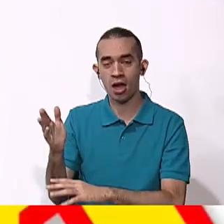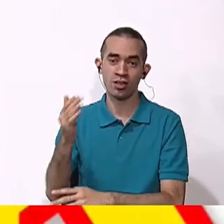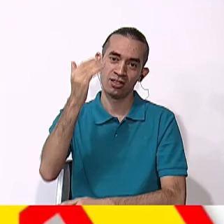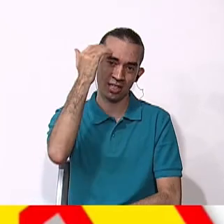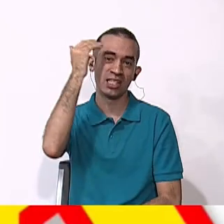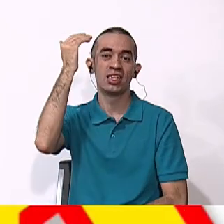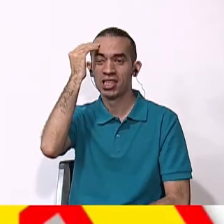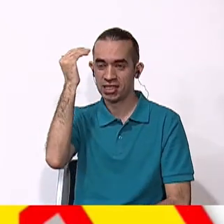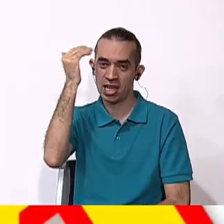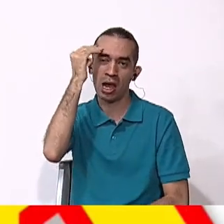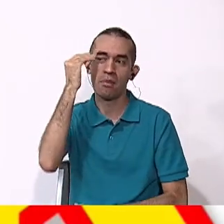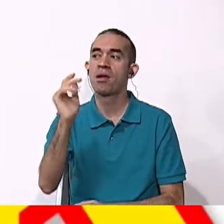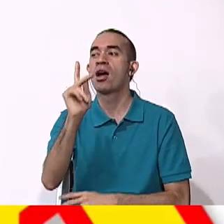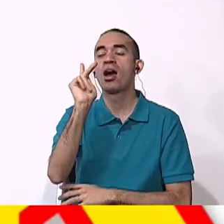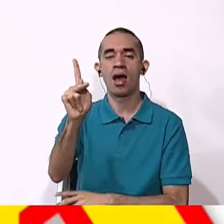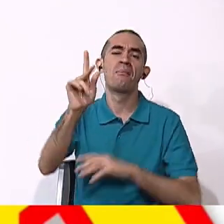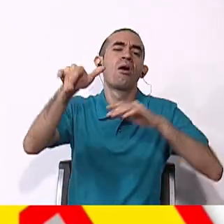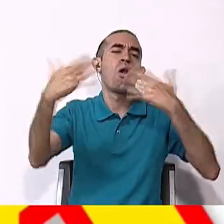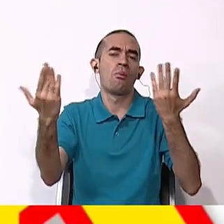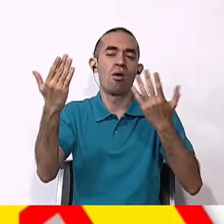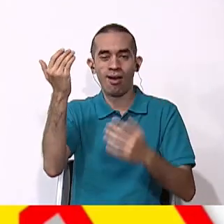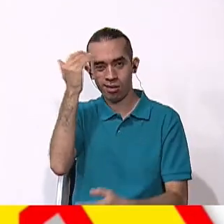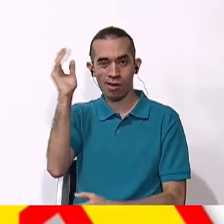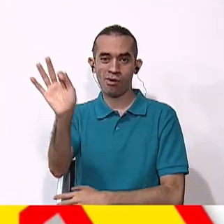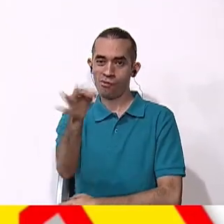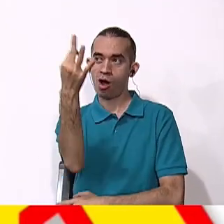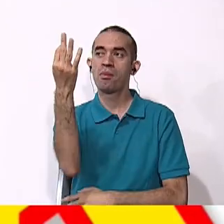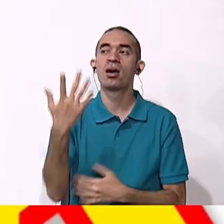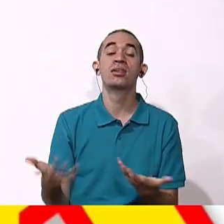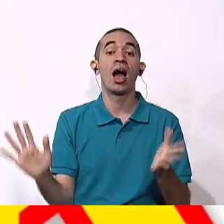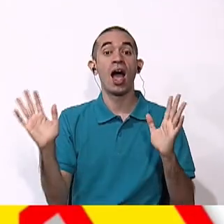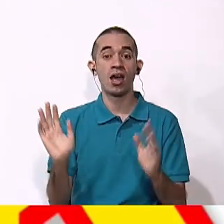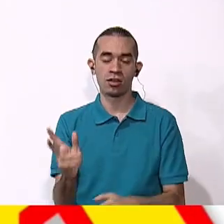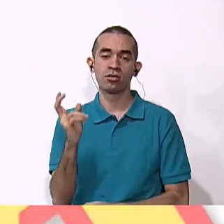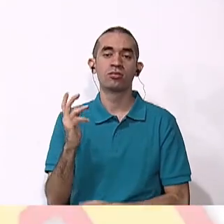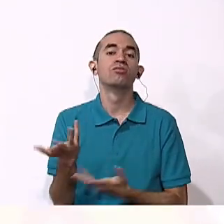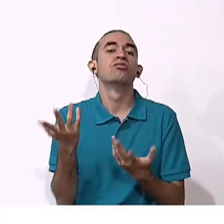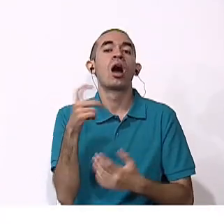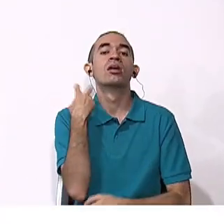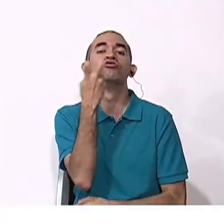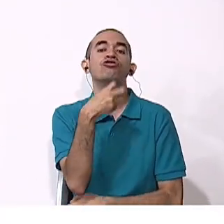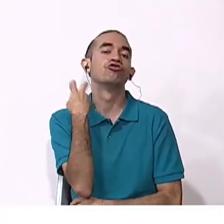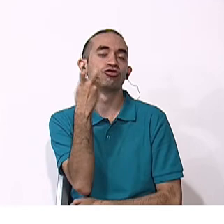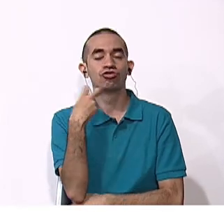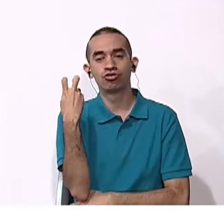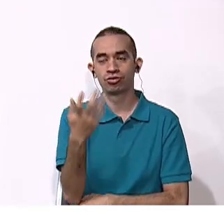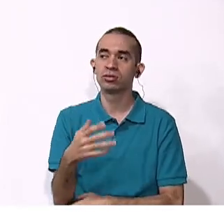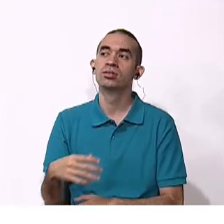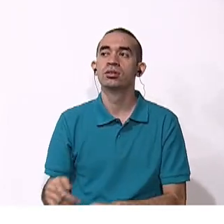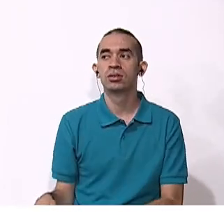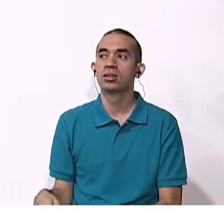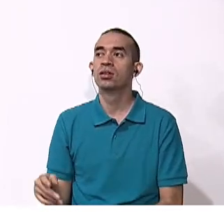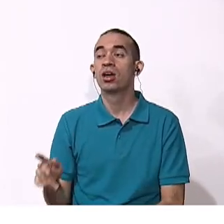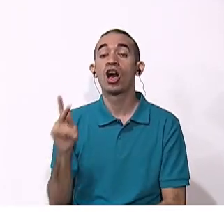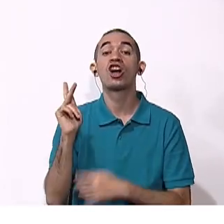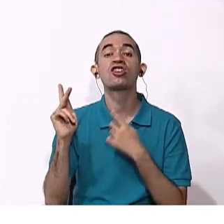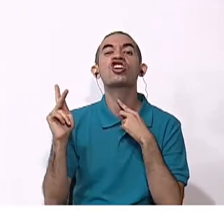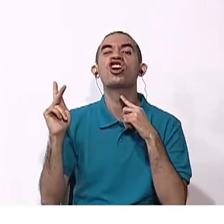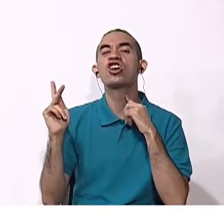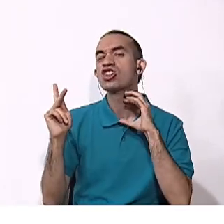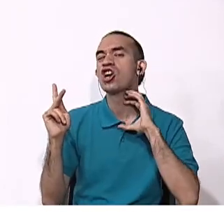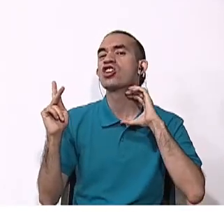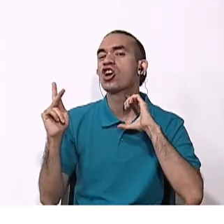know how the K looks now. Let's make the letter K sound. K, k,